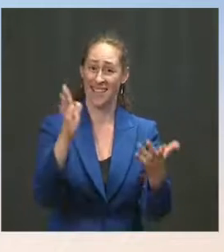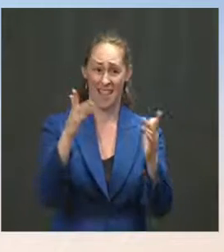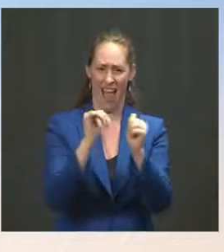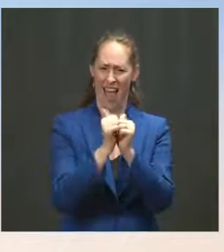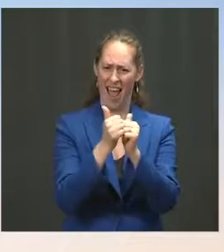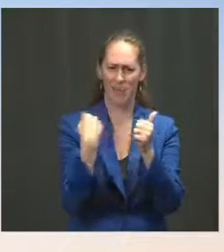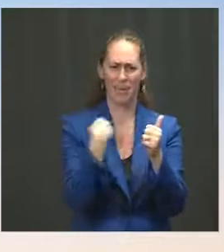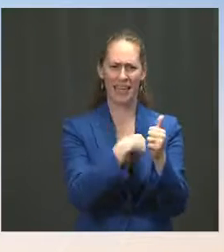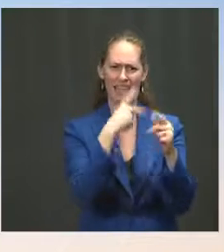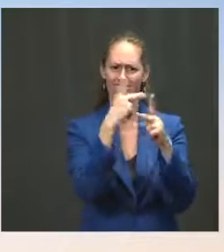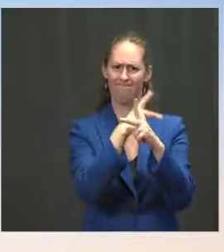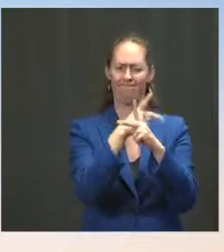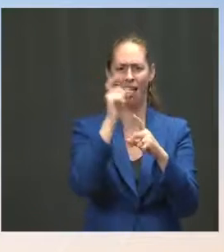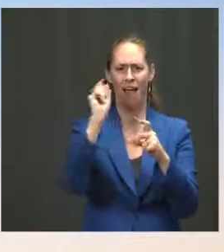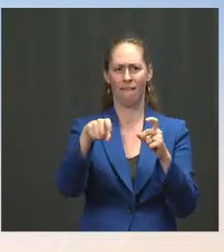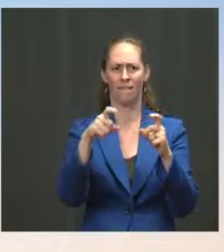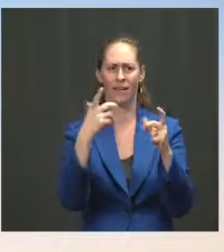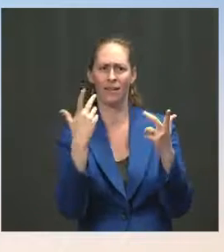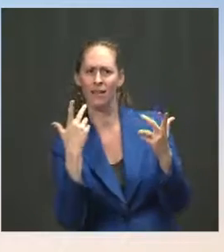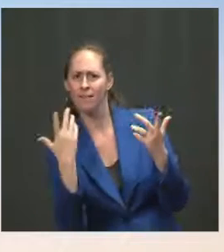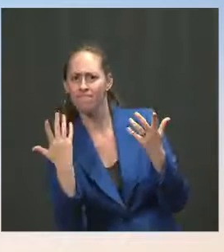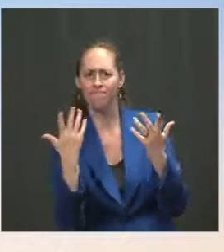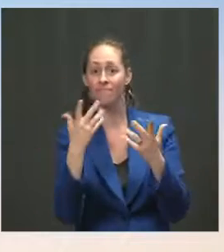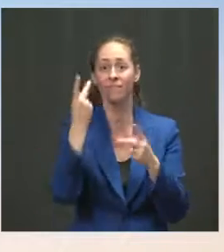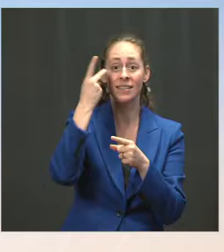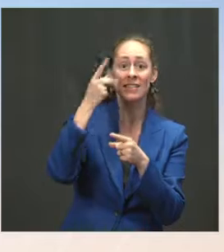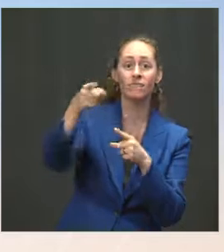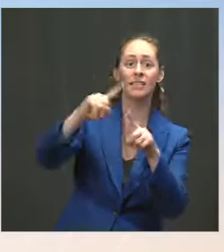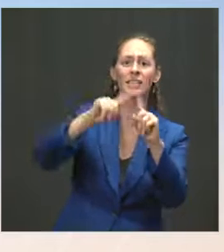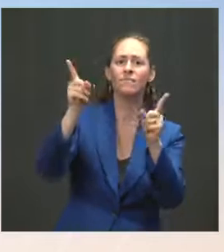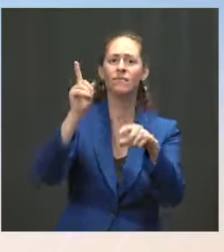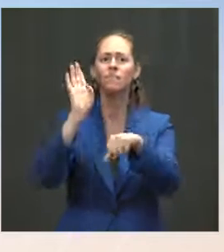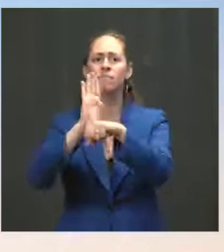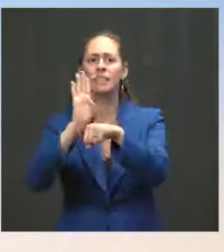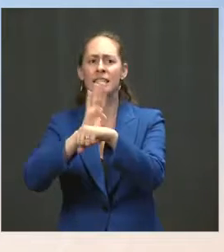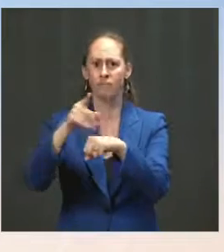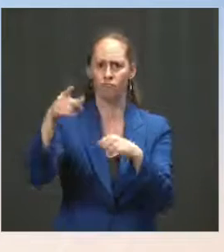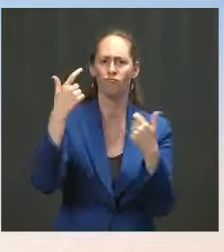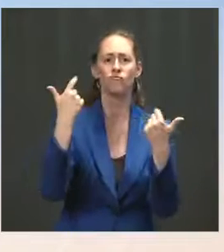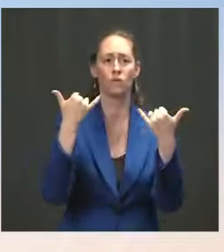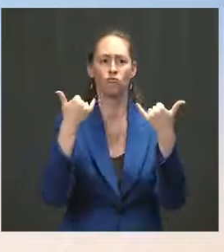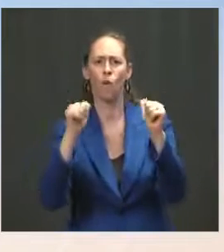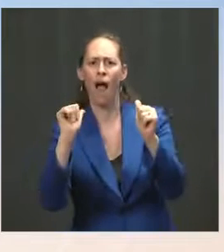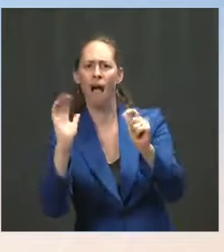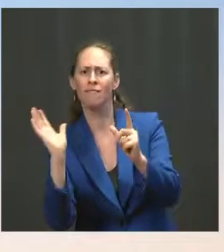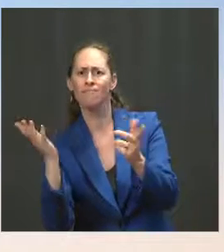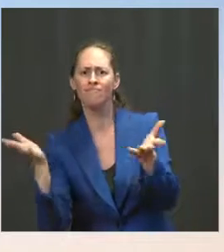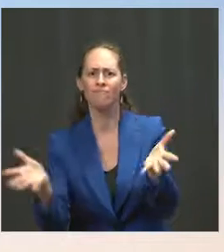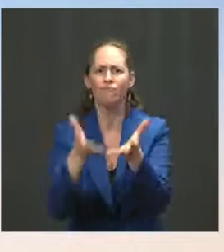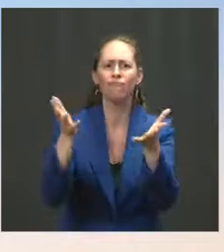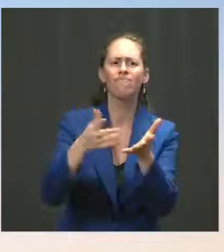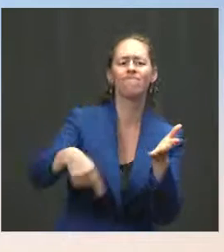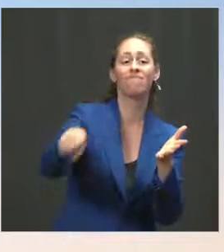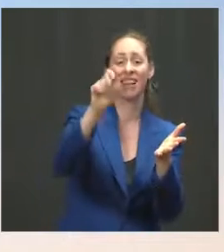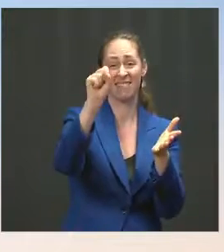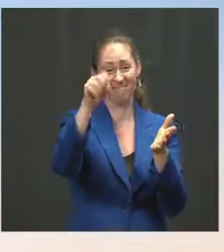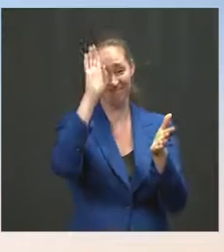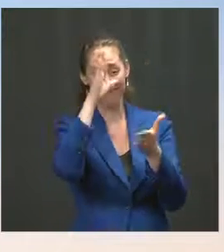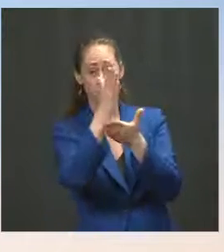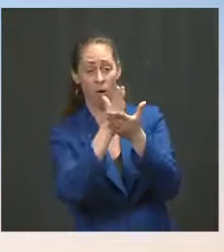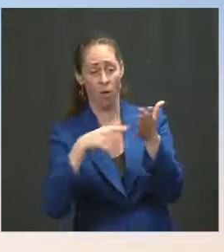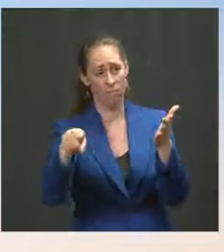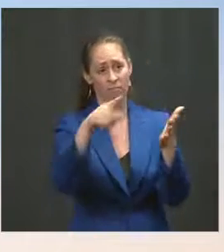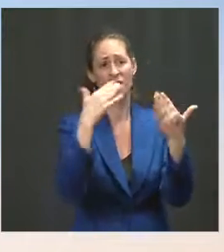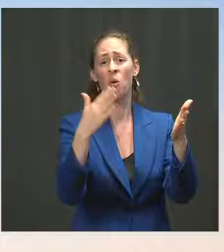carrots and sticks, through incentives, and through mandates in some cases to get more people vaccinated and to make sure